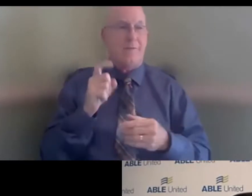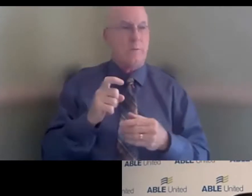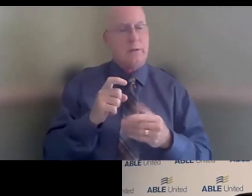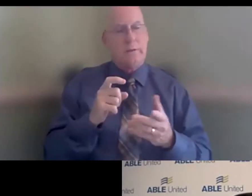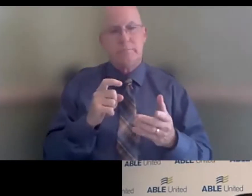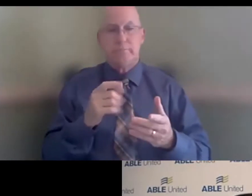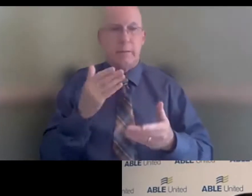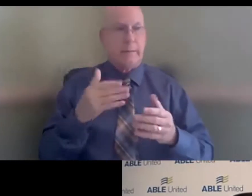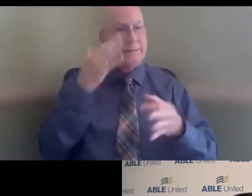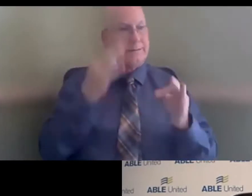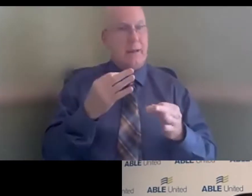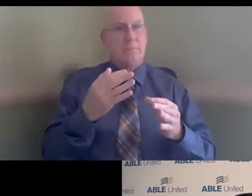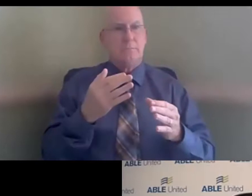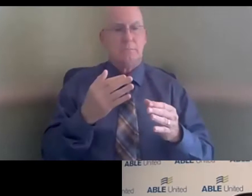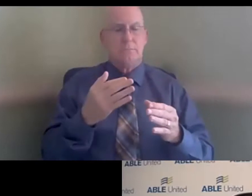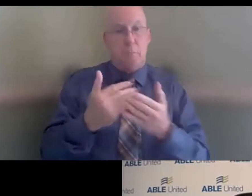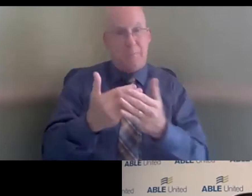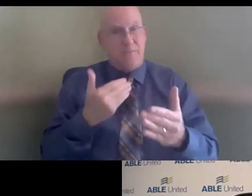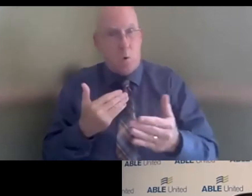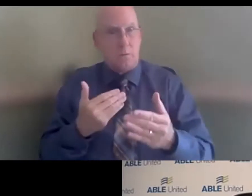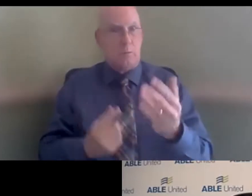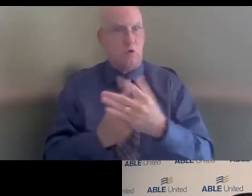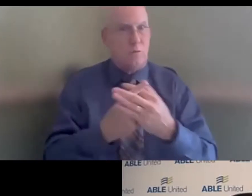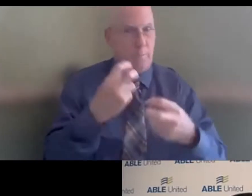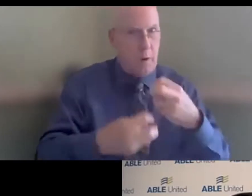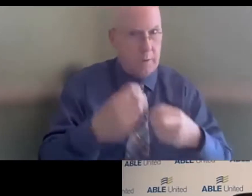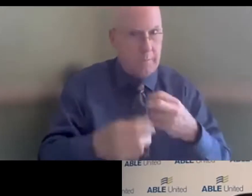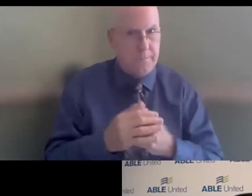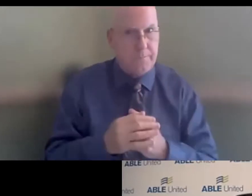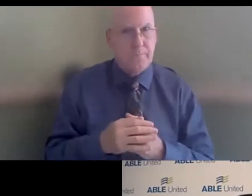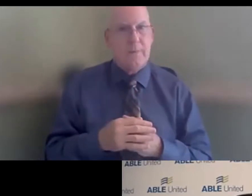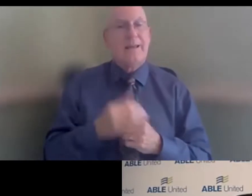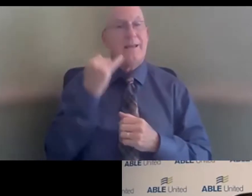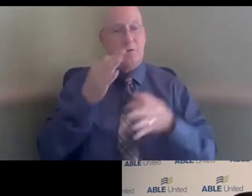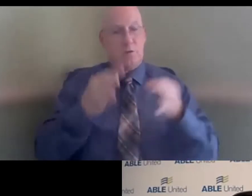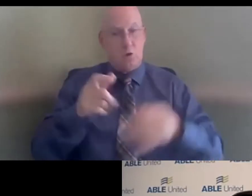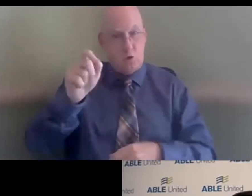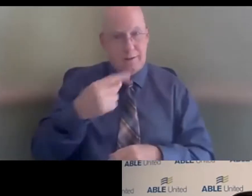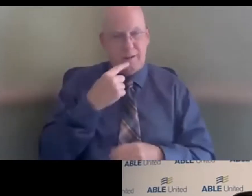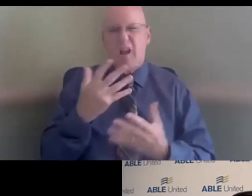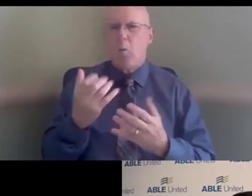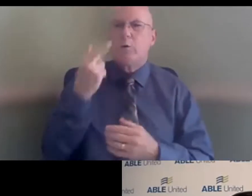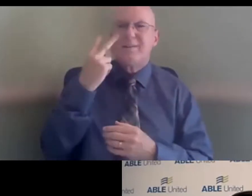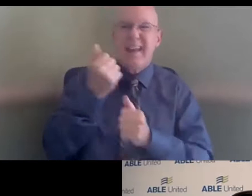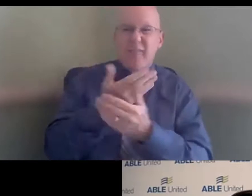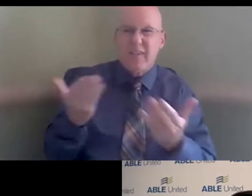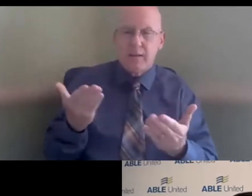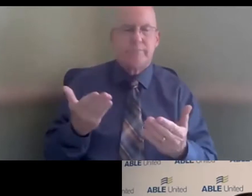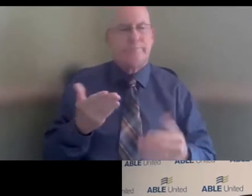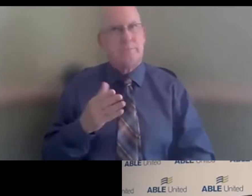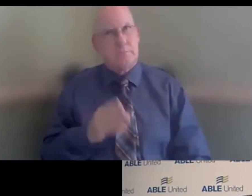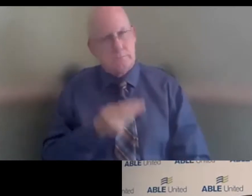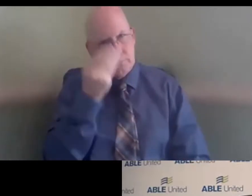on the judge's stance. If the judge says, I want it accounted for, then you have to account. And yes, it's an asset that might be available to